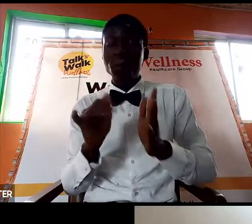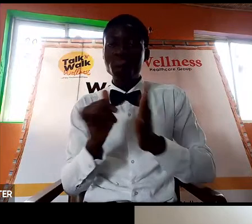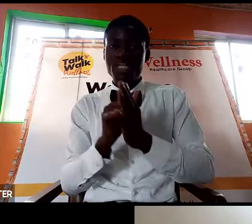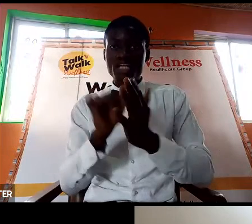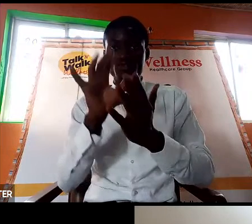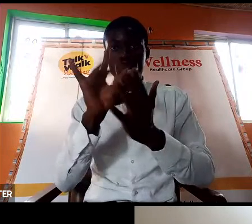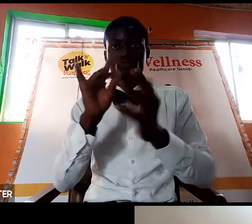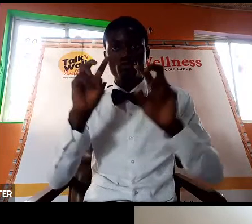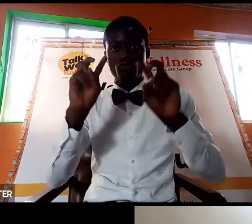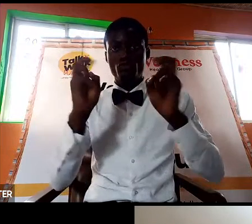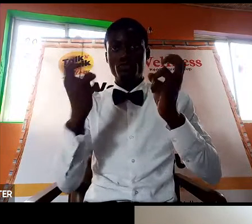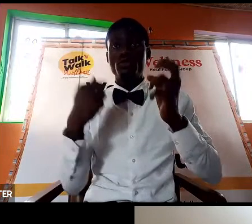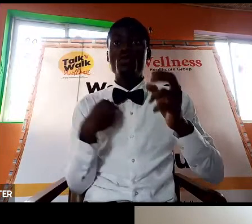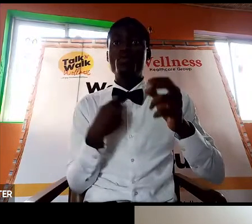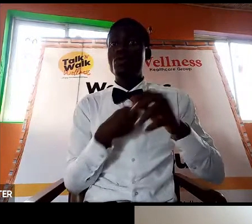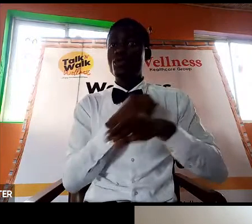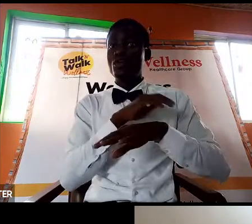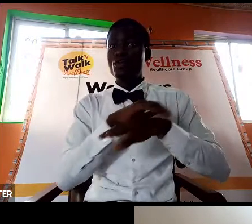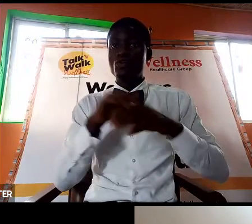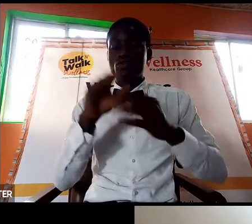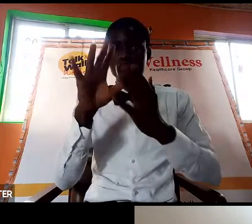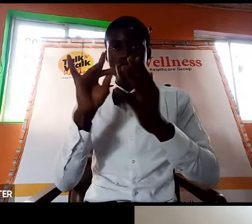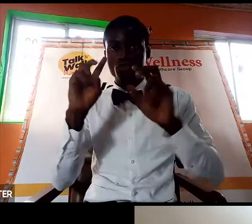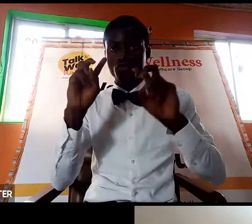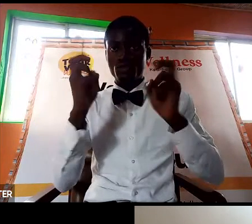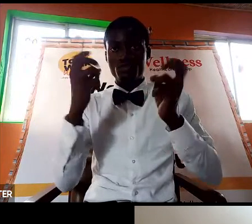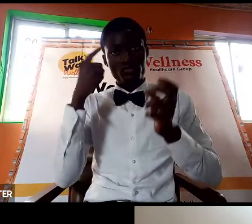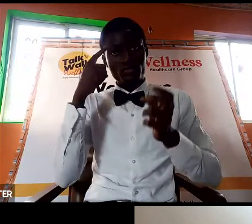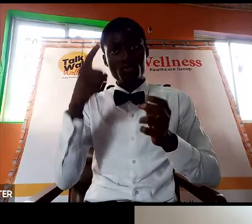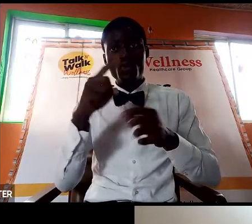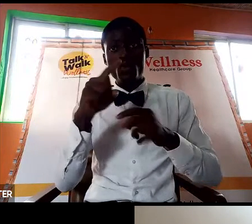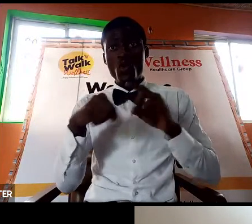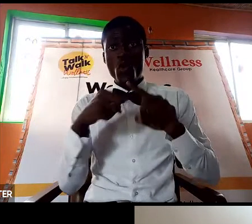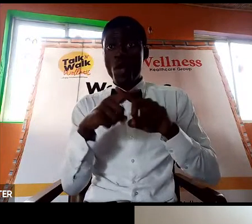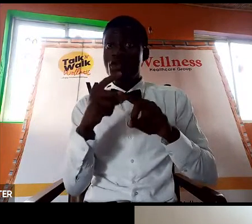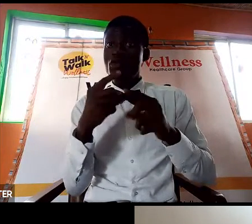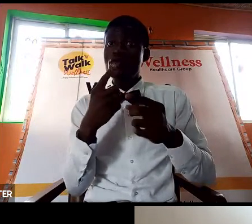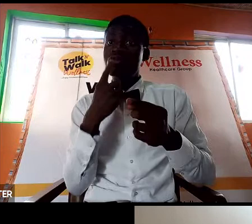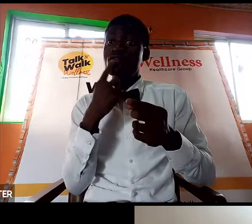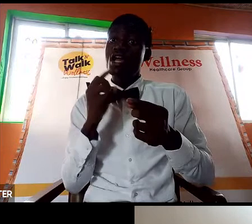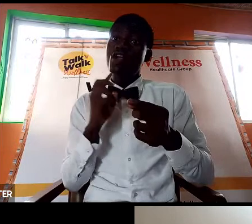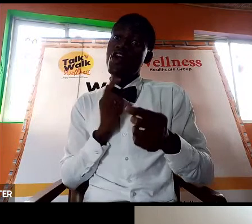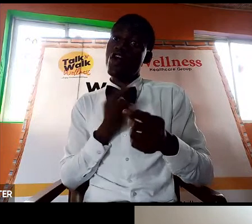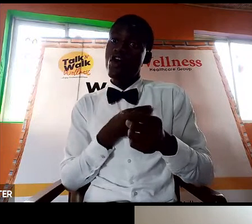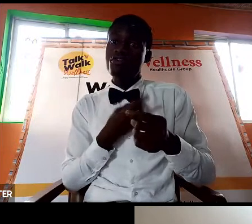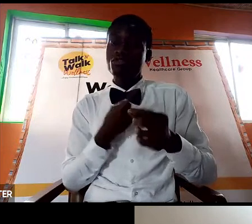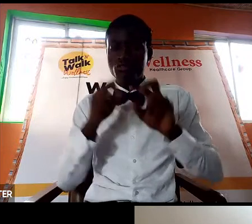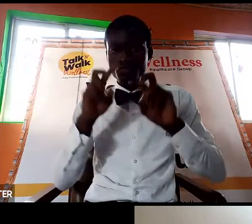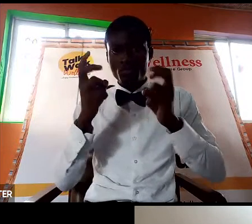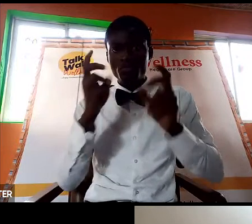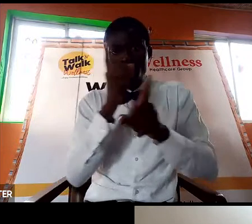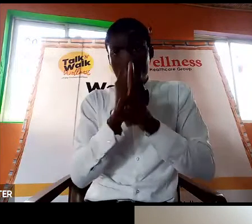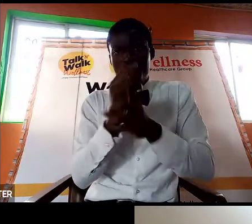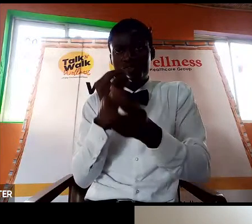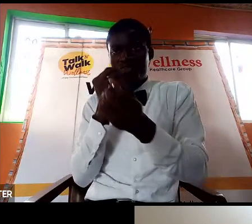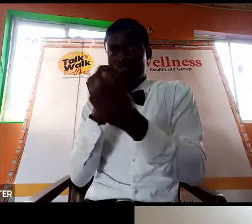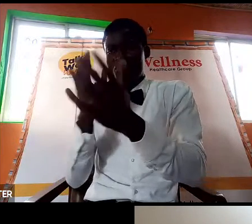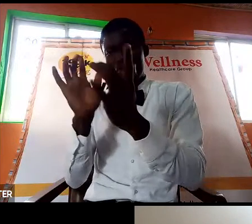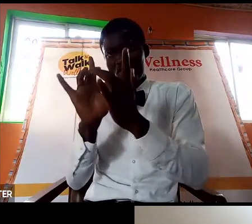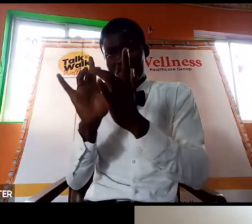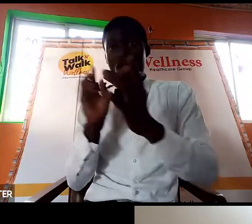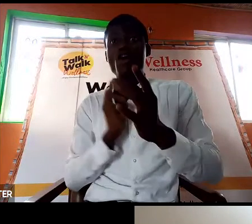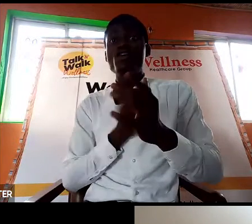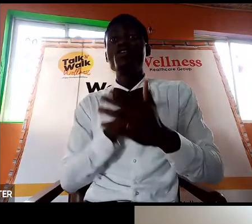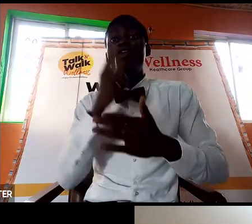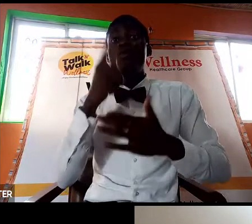you. When you tell us what you want us to discuss, we reach out to us. Tell us what you want us to discuss. Tell us what you want us to discuss with you. We'll bring